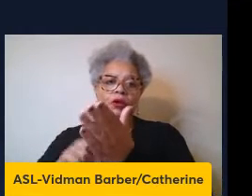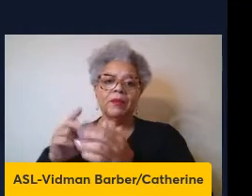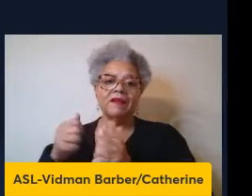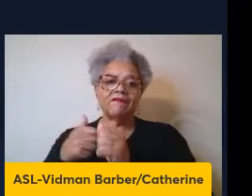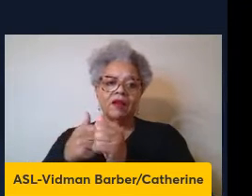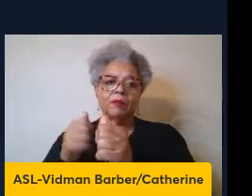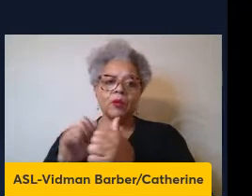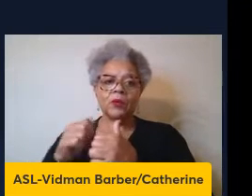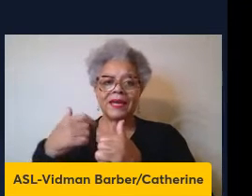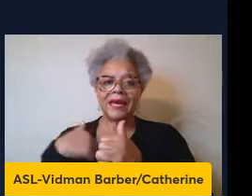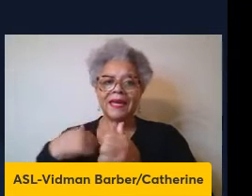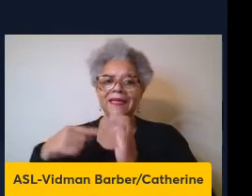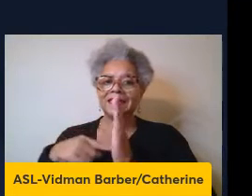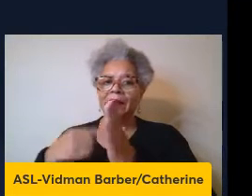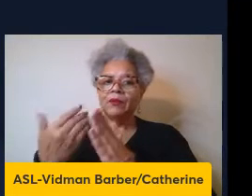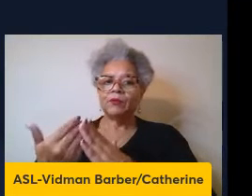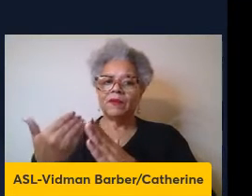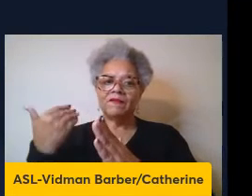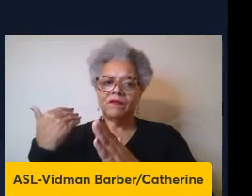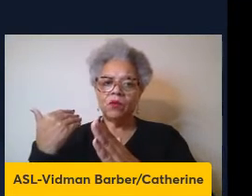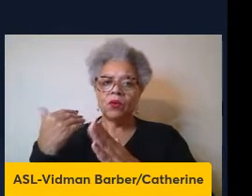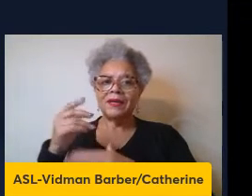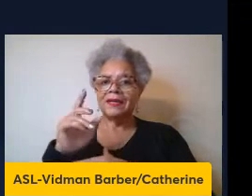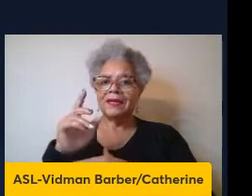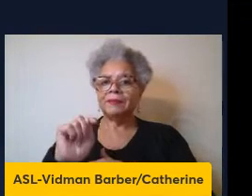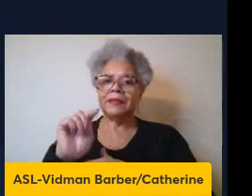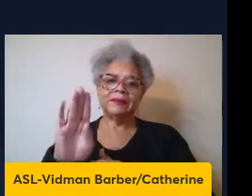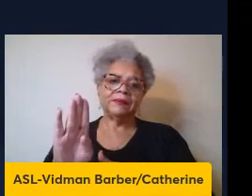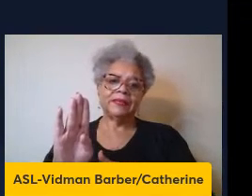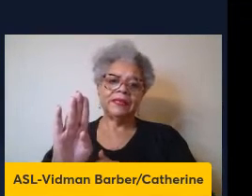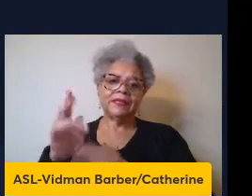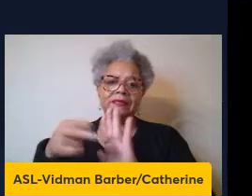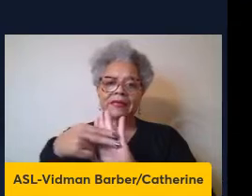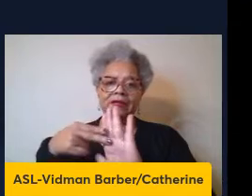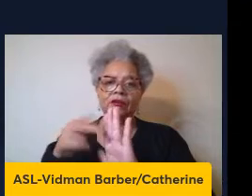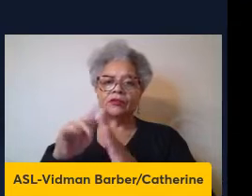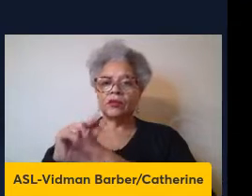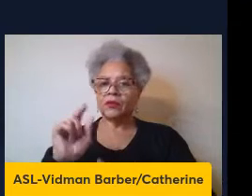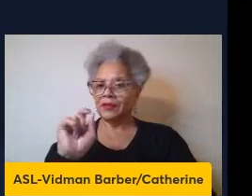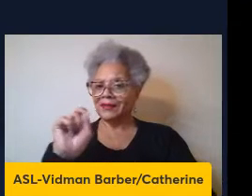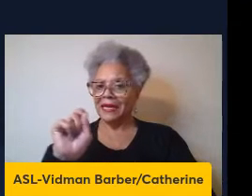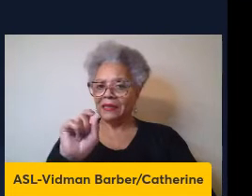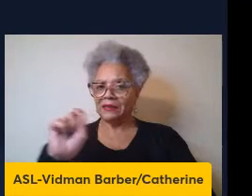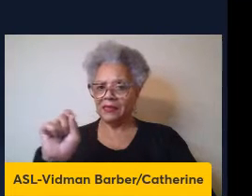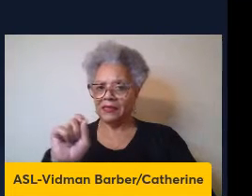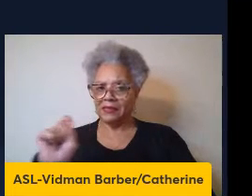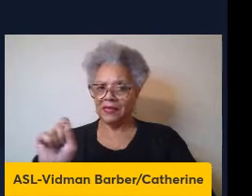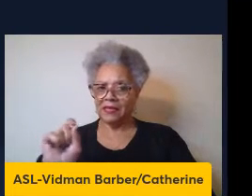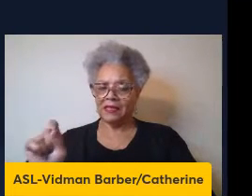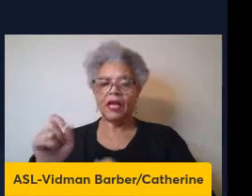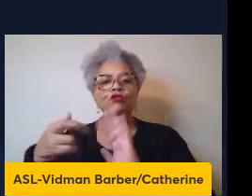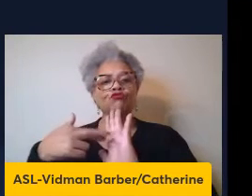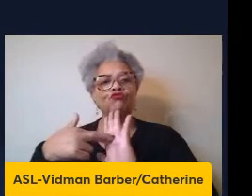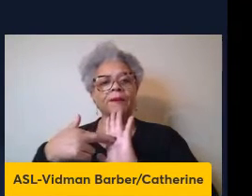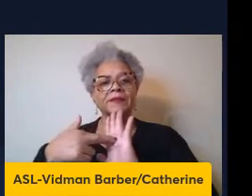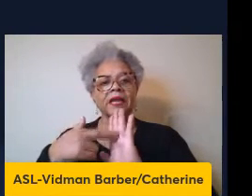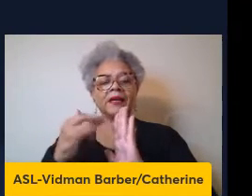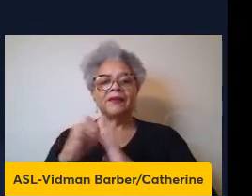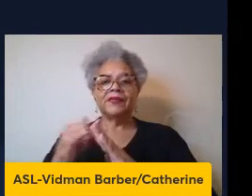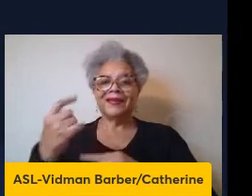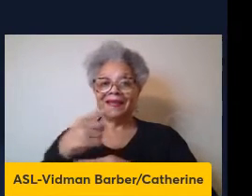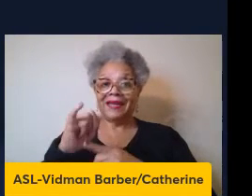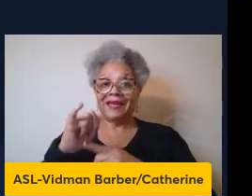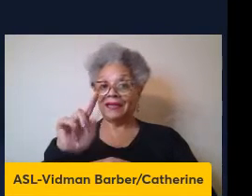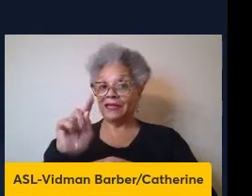had samples before TB diagnosis. So this dashed line here represents the day of TB